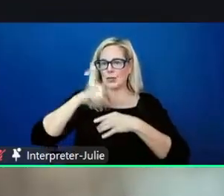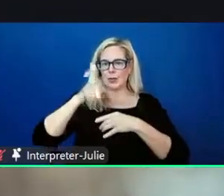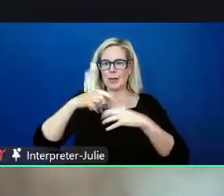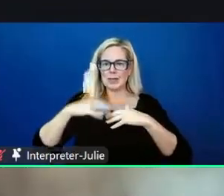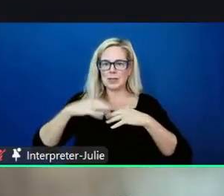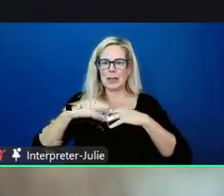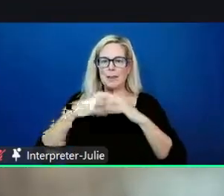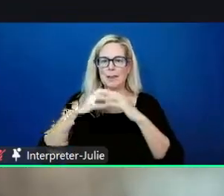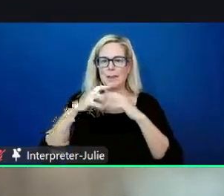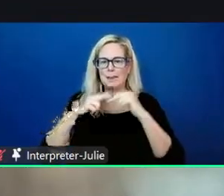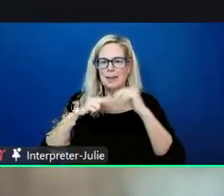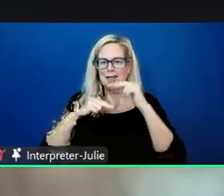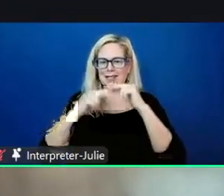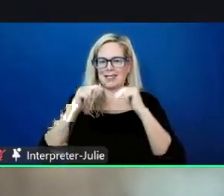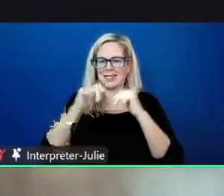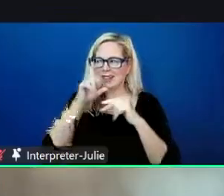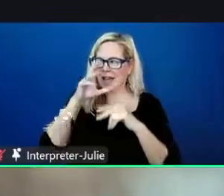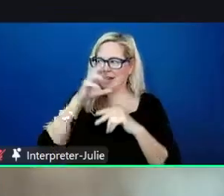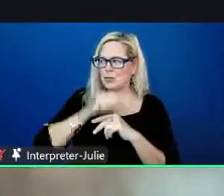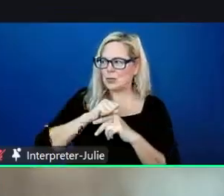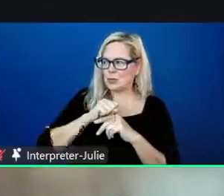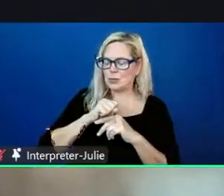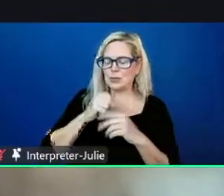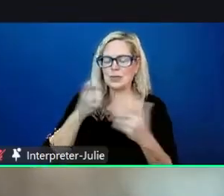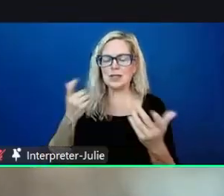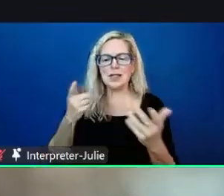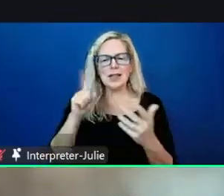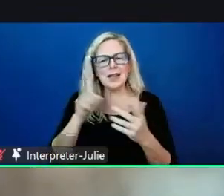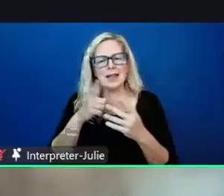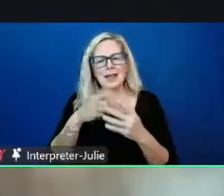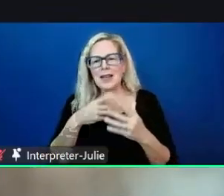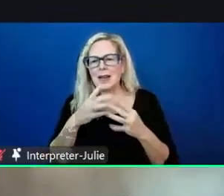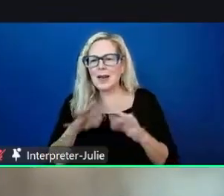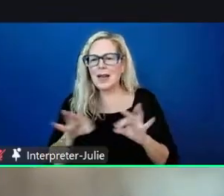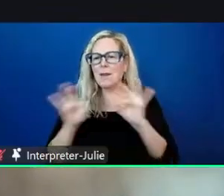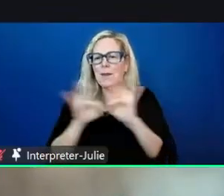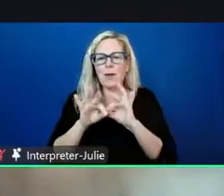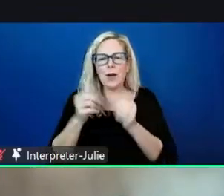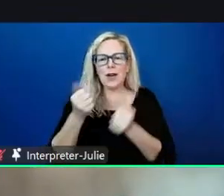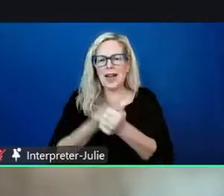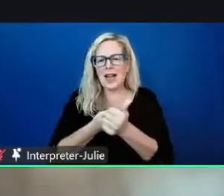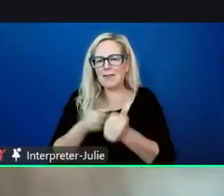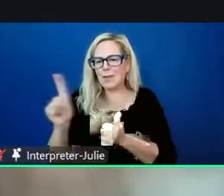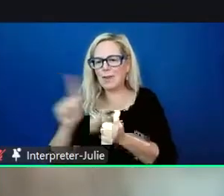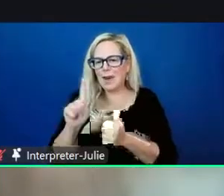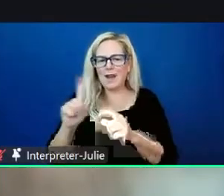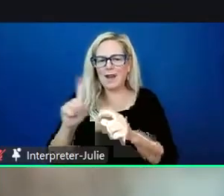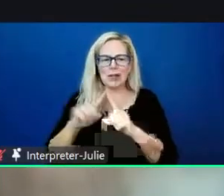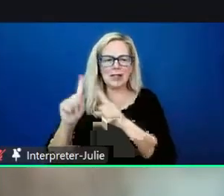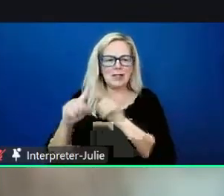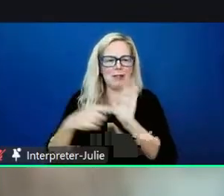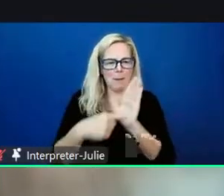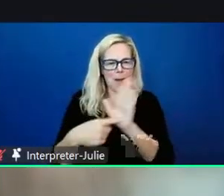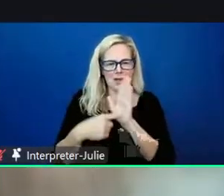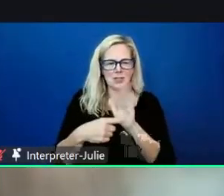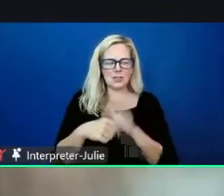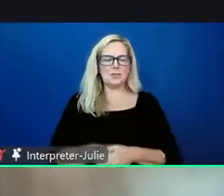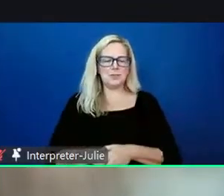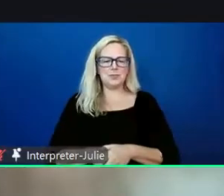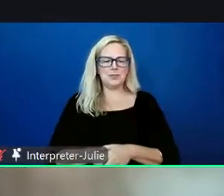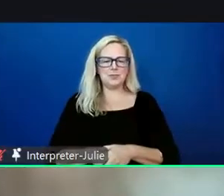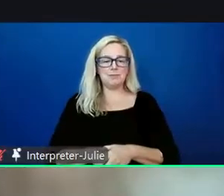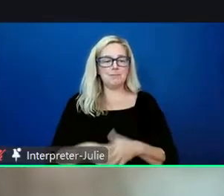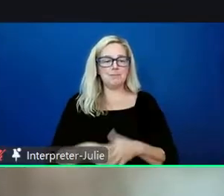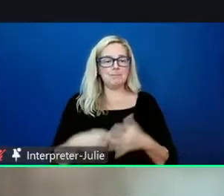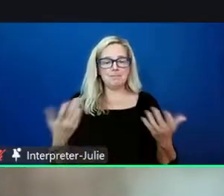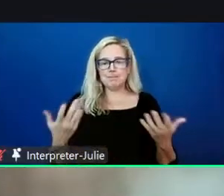abstract, they show up in our programs that I shared earlier, like restaurants, Shine, peer tutoring models, etc. So to close, what I've